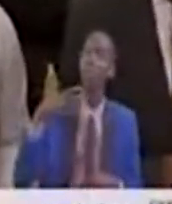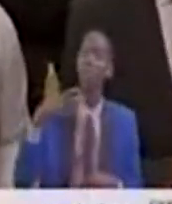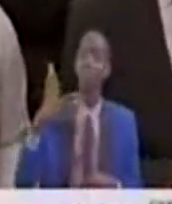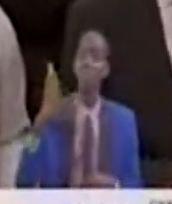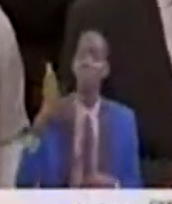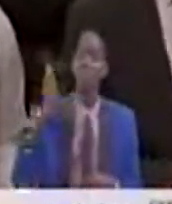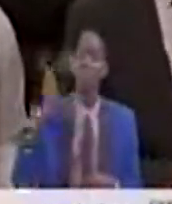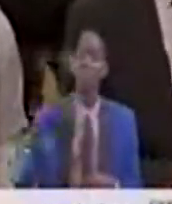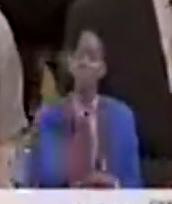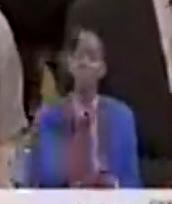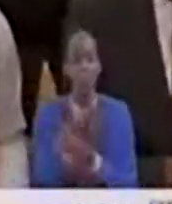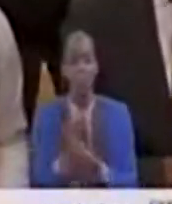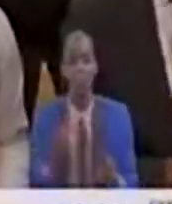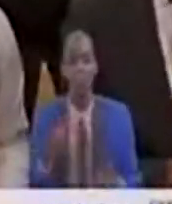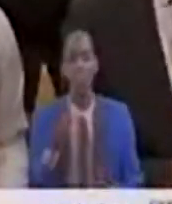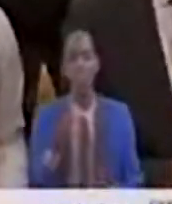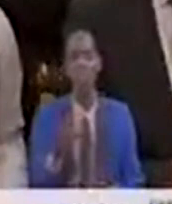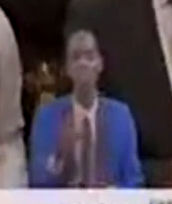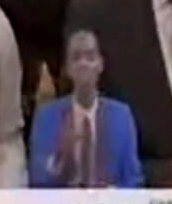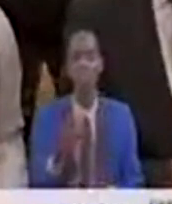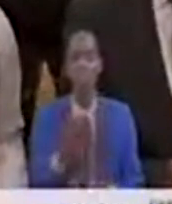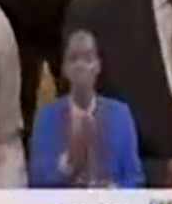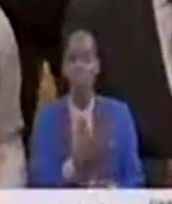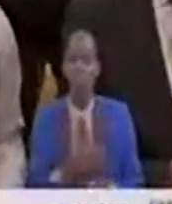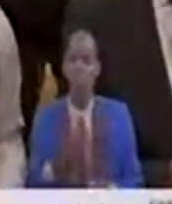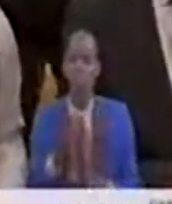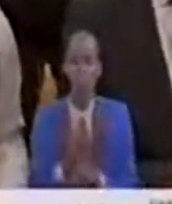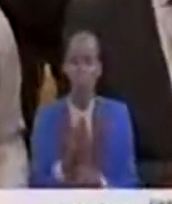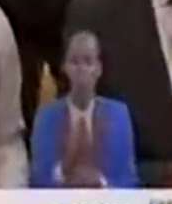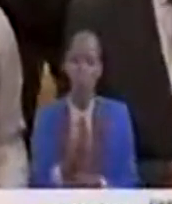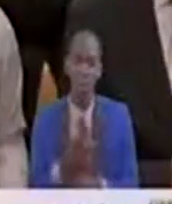He'll preserve you unto his heavenly kingdom.